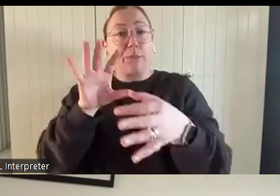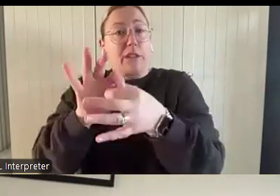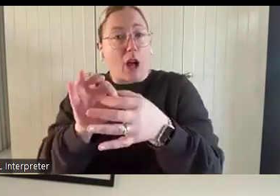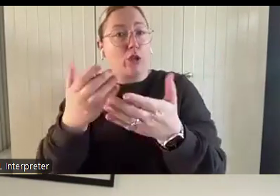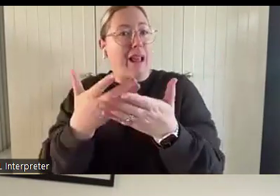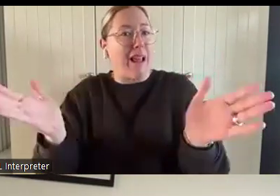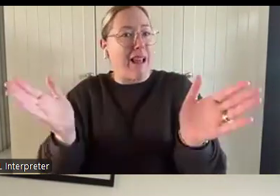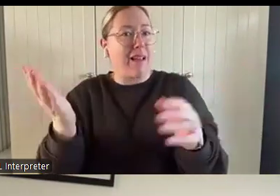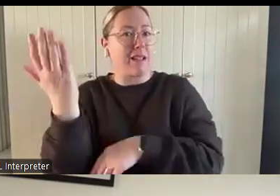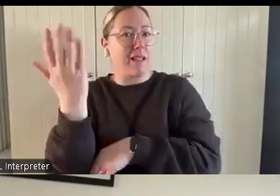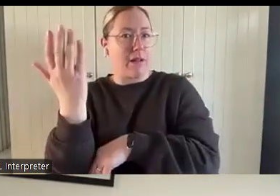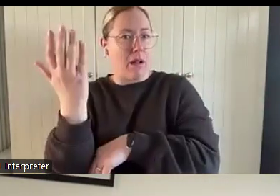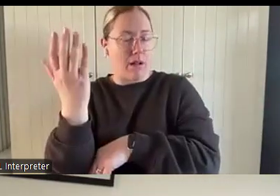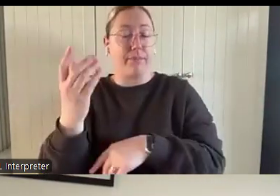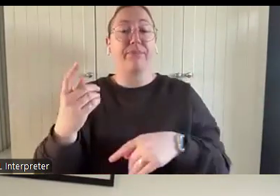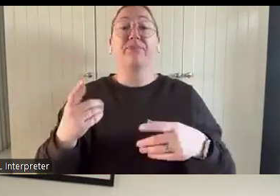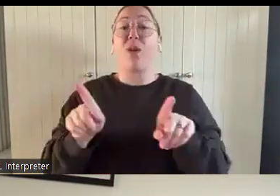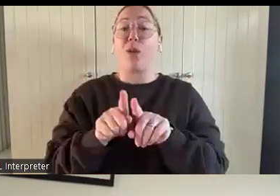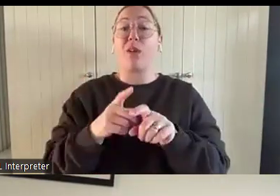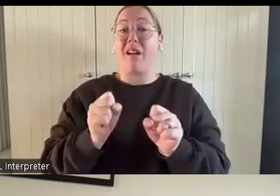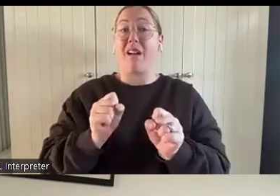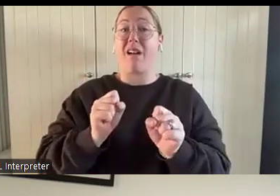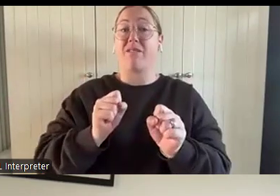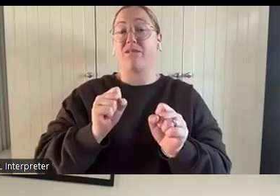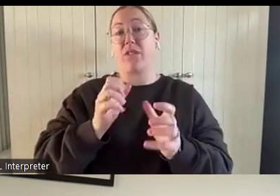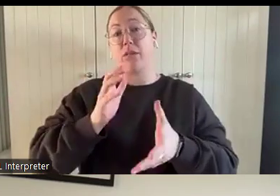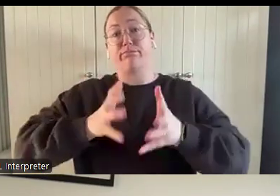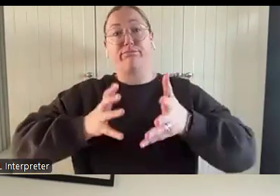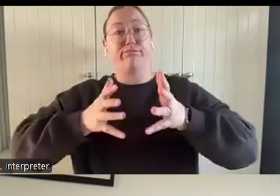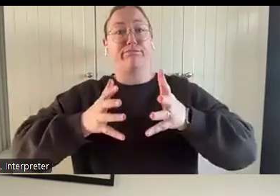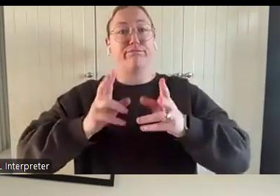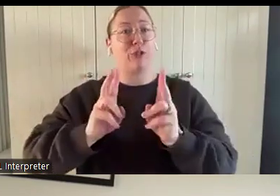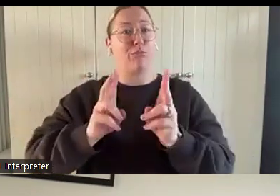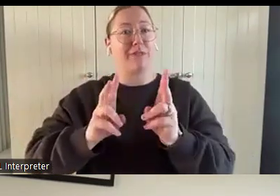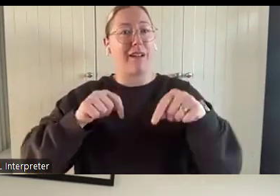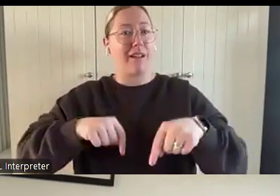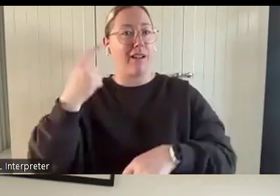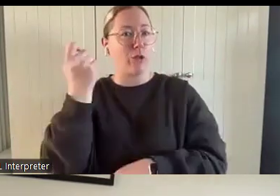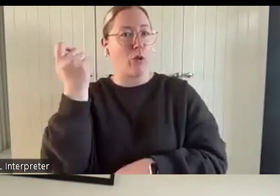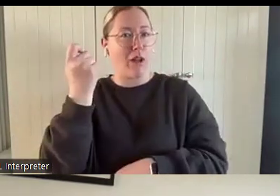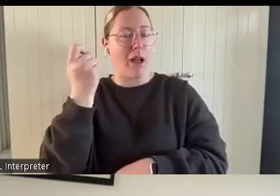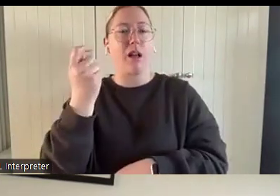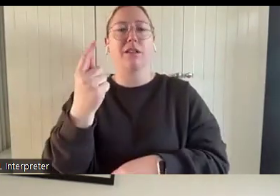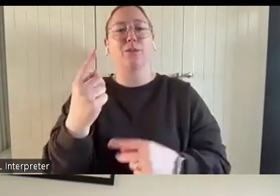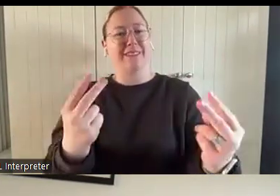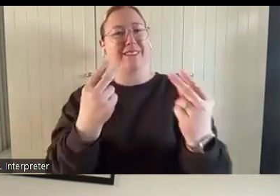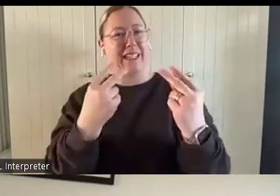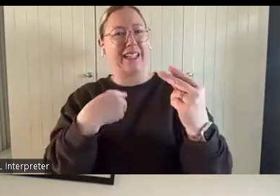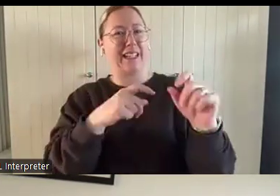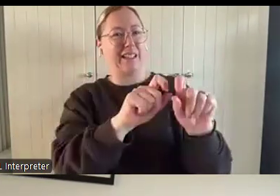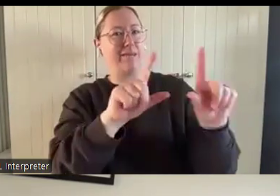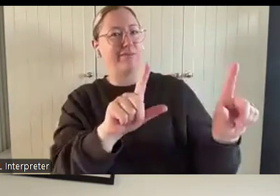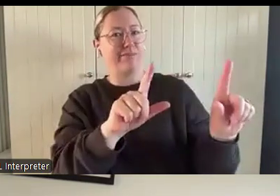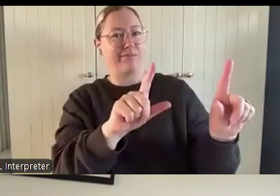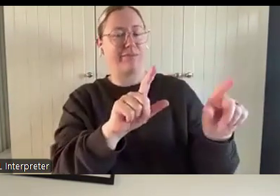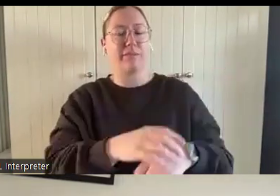have a British Sign Language interpreter with us today, Victoria. You'll see her on screen alongside the speakers.